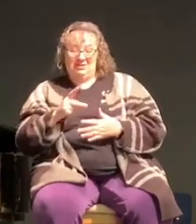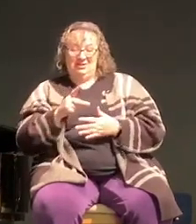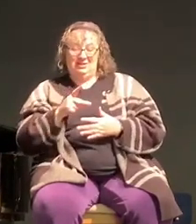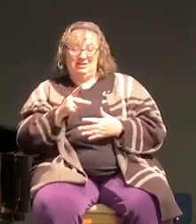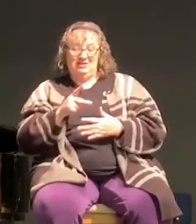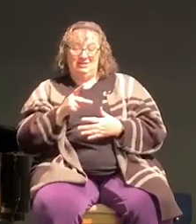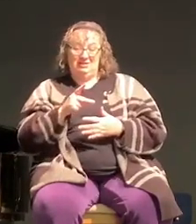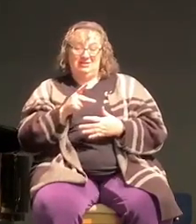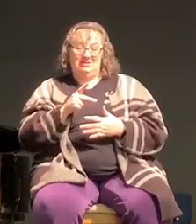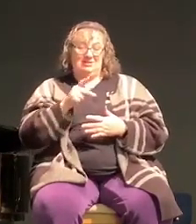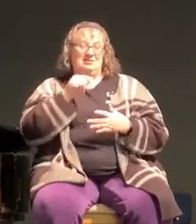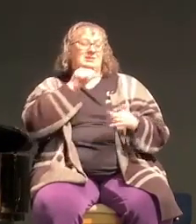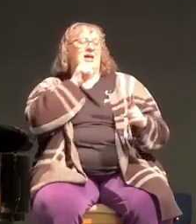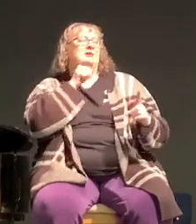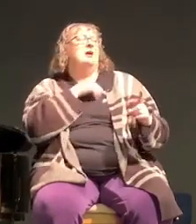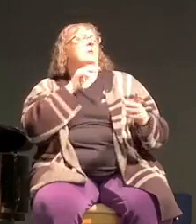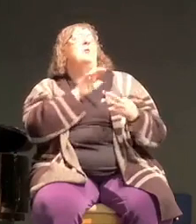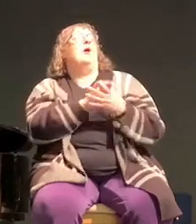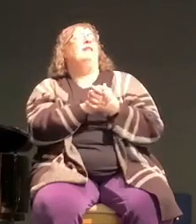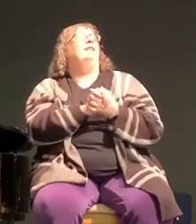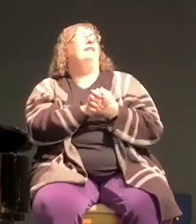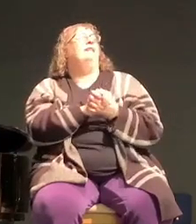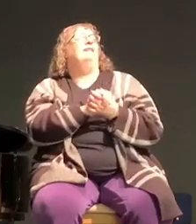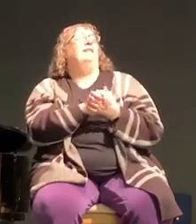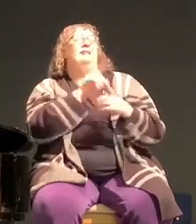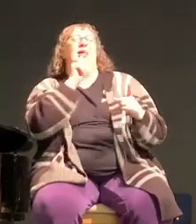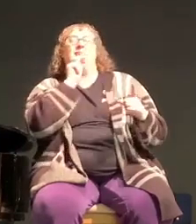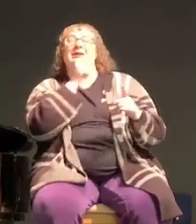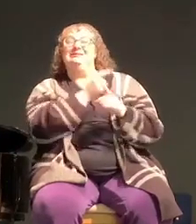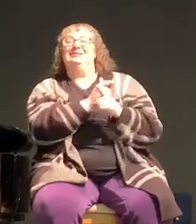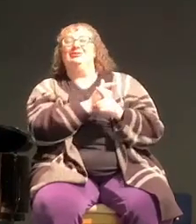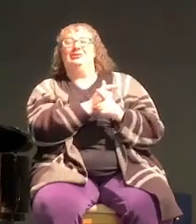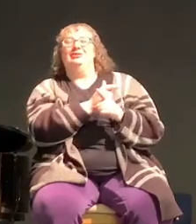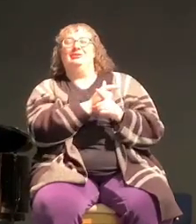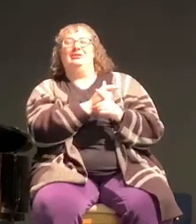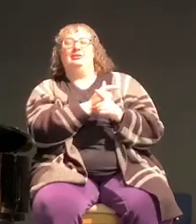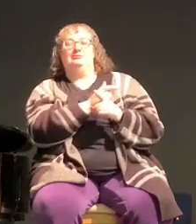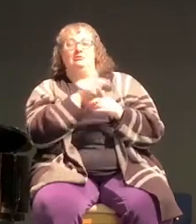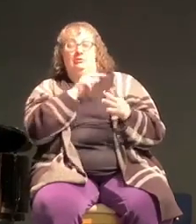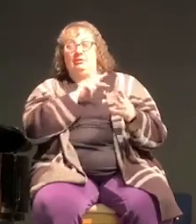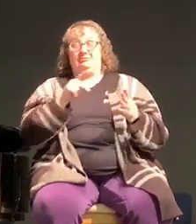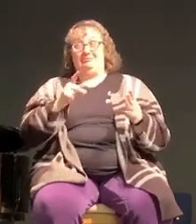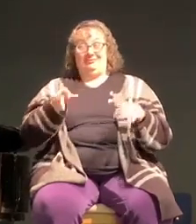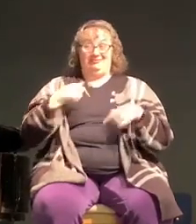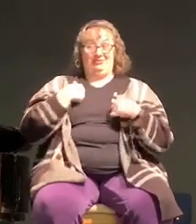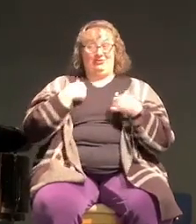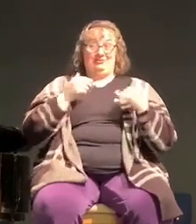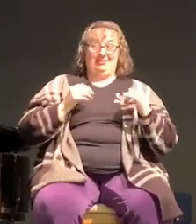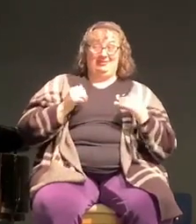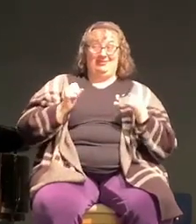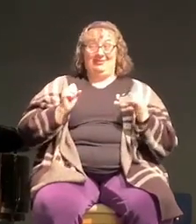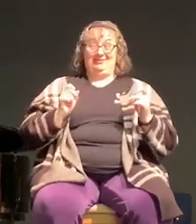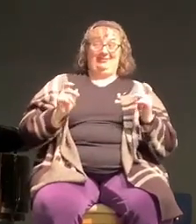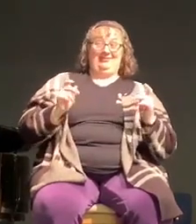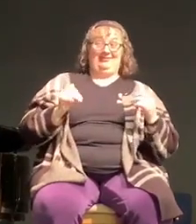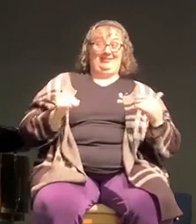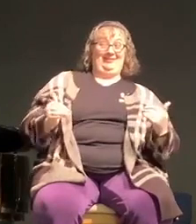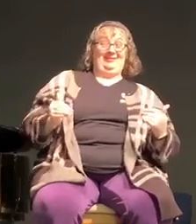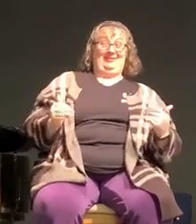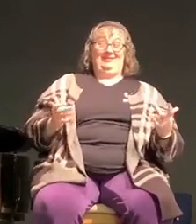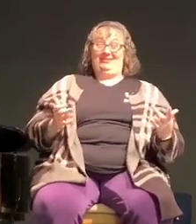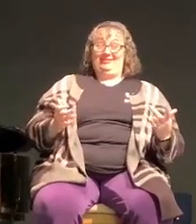that that's not my wife, that's my sister. And so the king's like, oh, so she's available. And so things